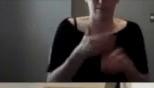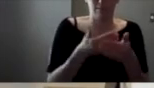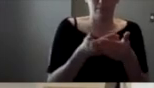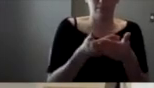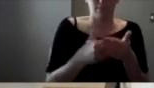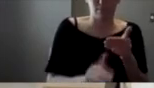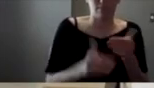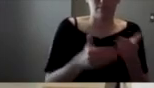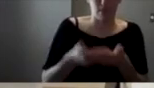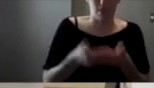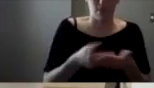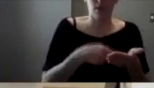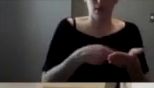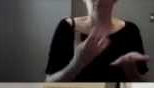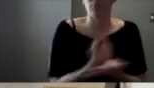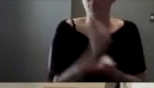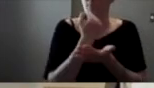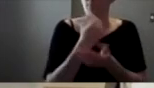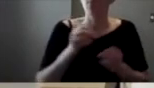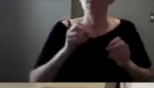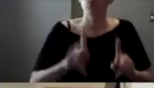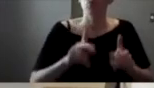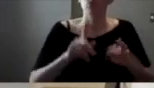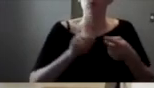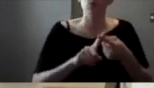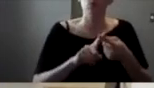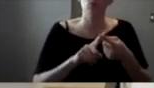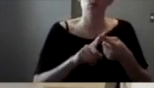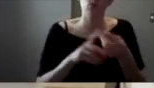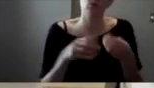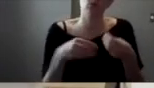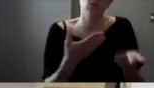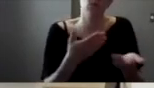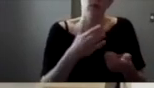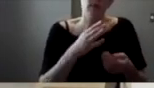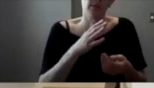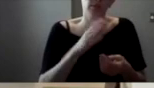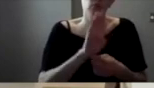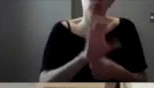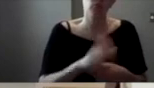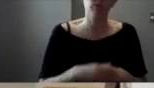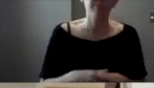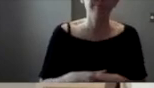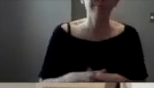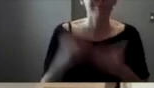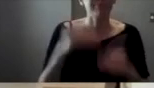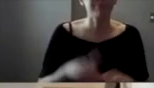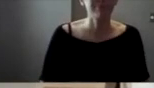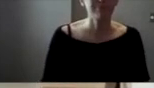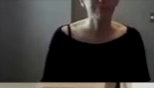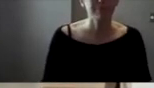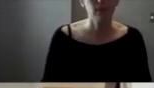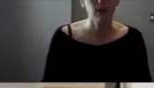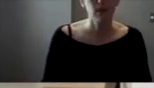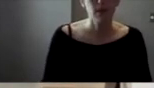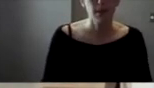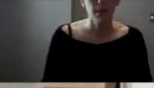an opportunity for us to avail the method even during this pandemic. Next.